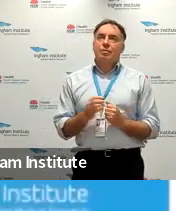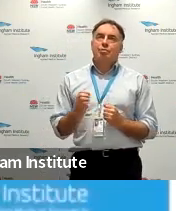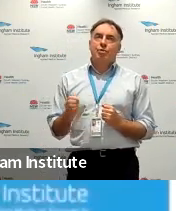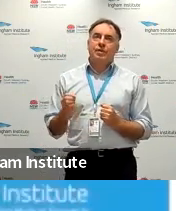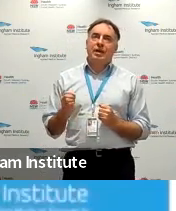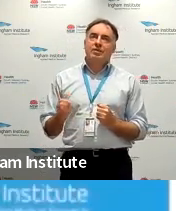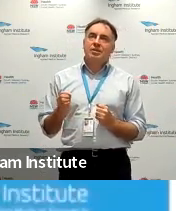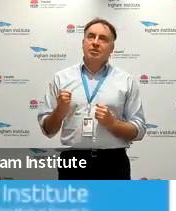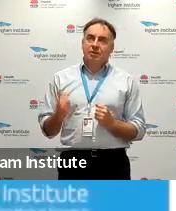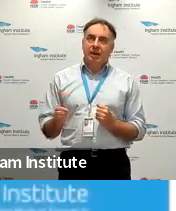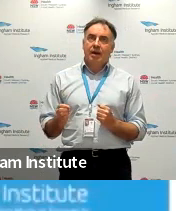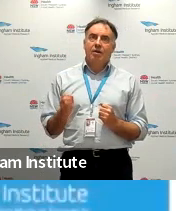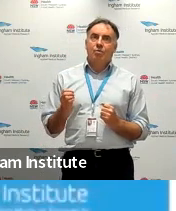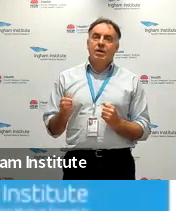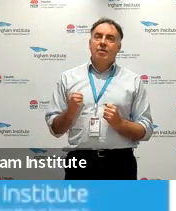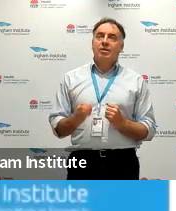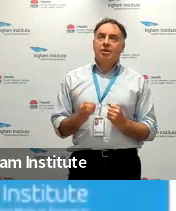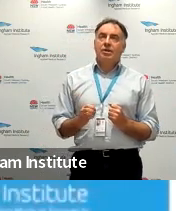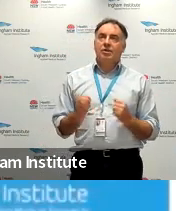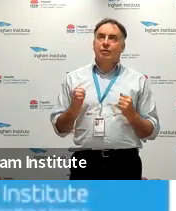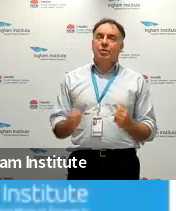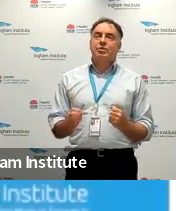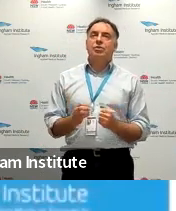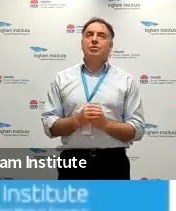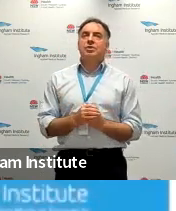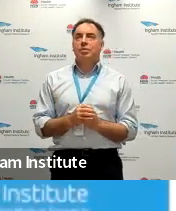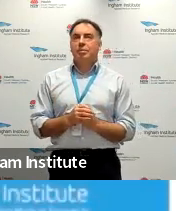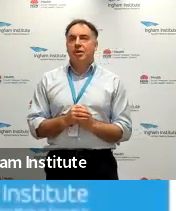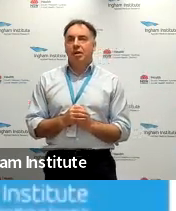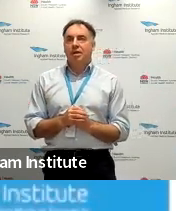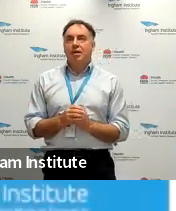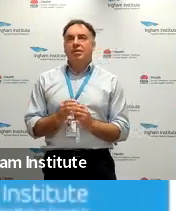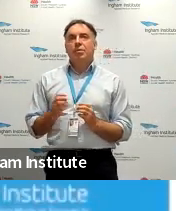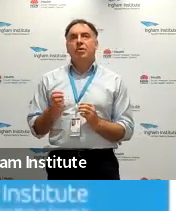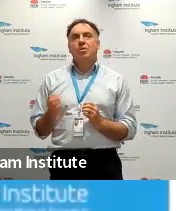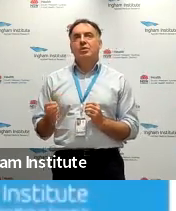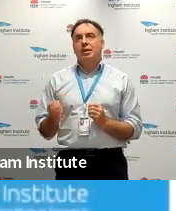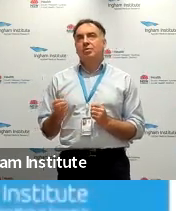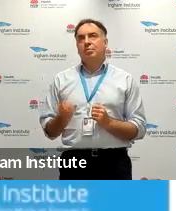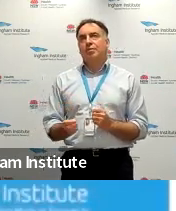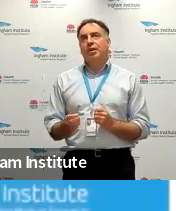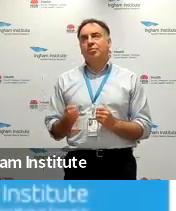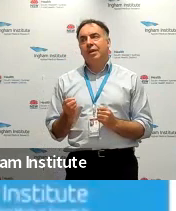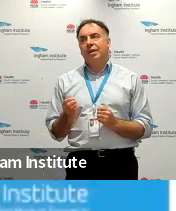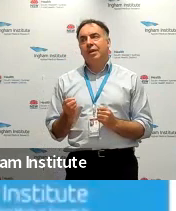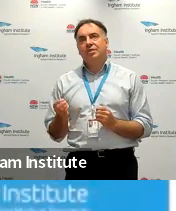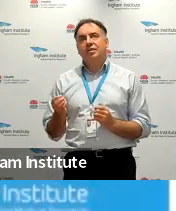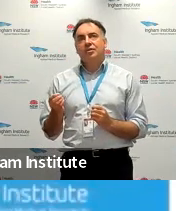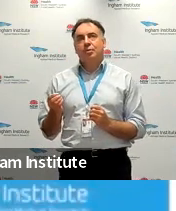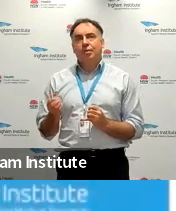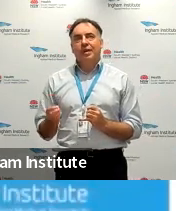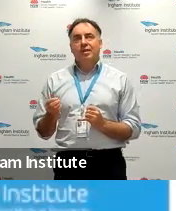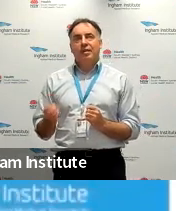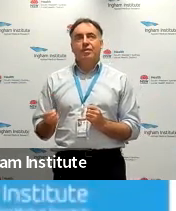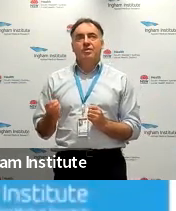challenge of improving access to care. We recognize that if we do not see women early, then we're not able to provide them with